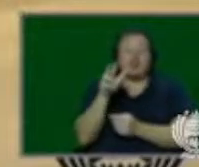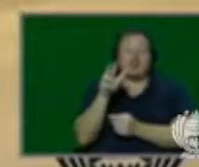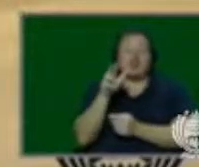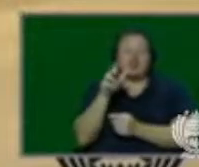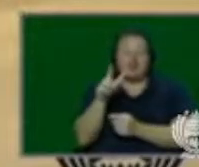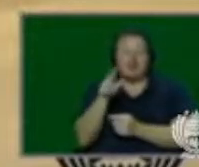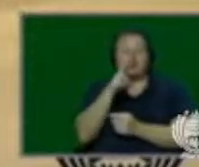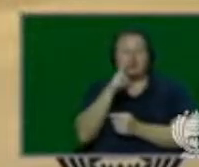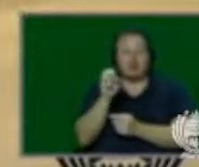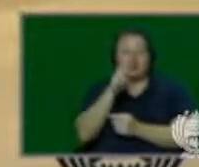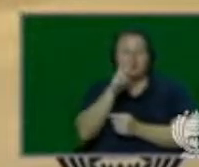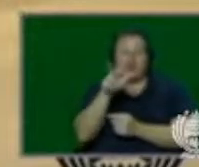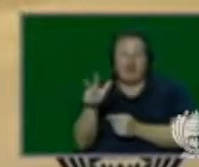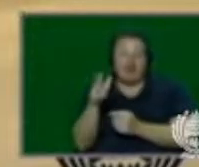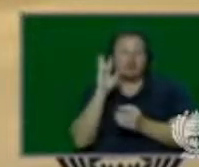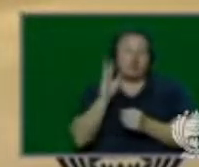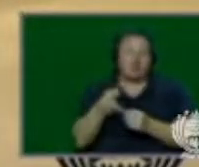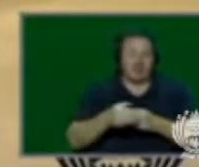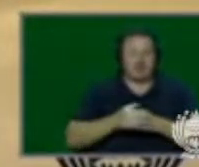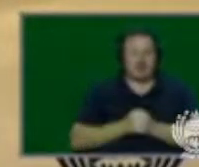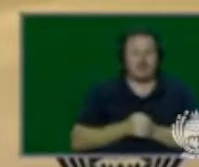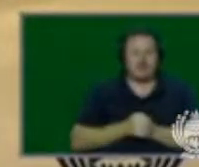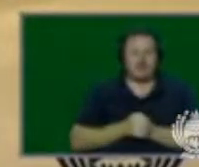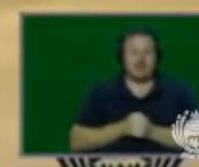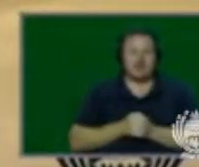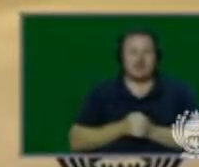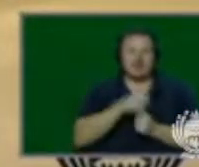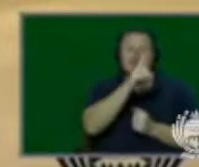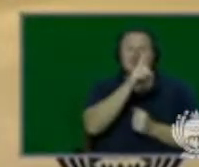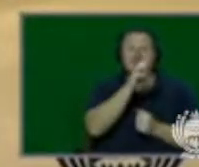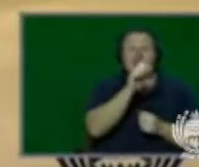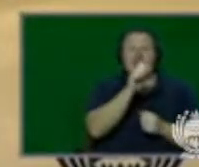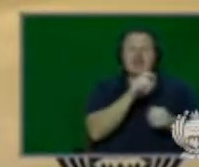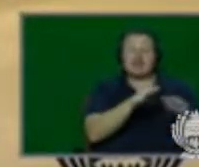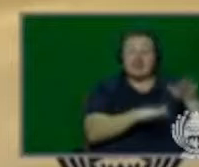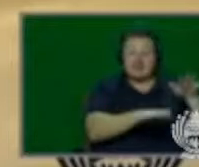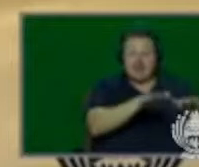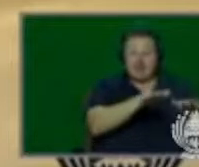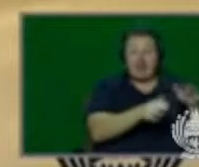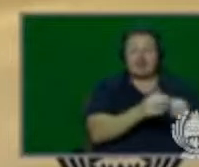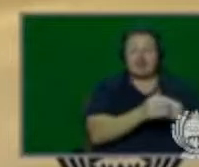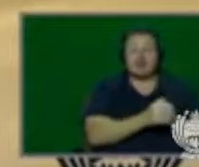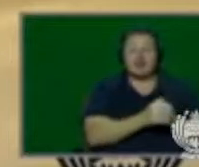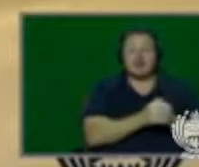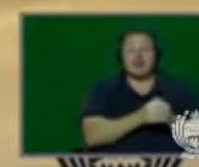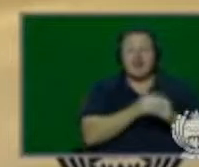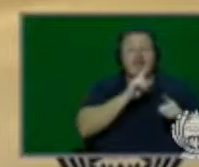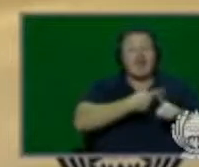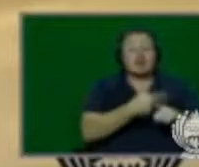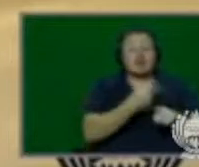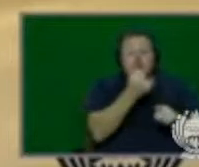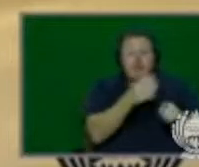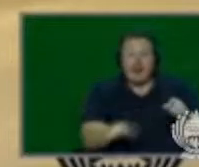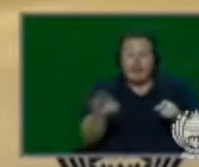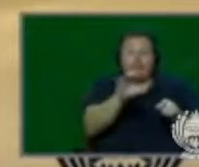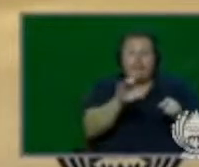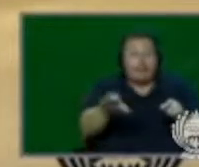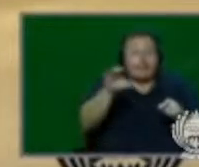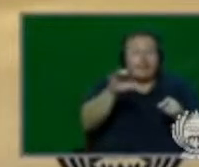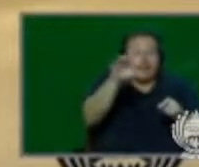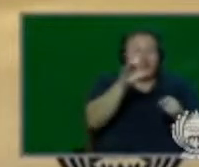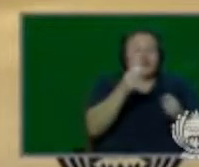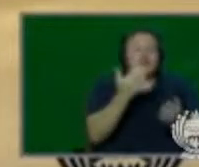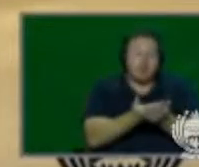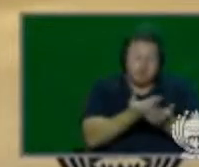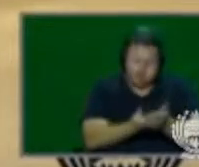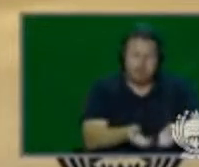Madam Speaker, as debt stabilizes, a growing surplus will enable the government to reduce debt